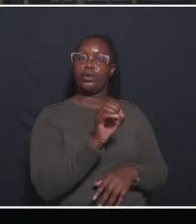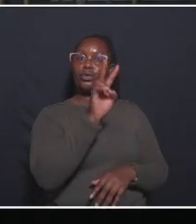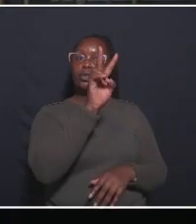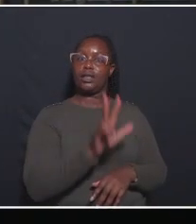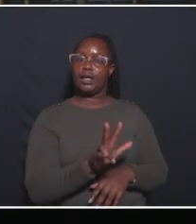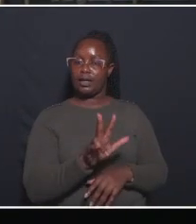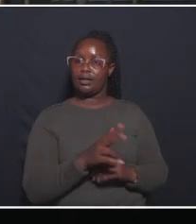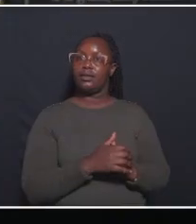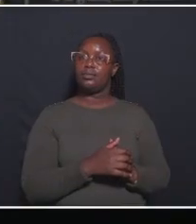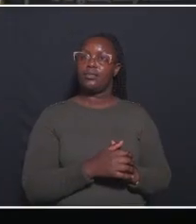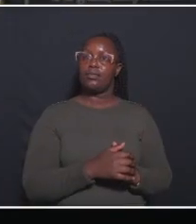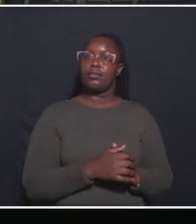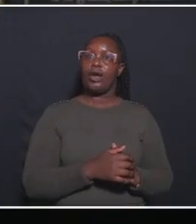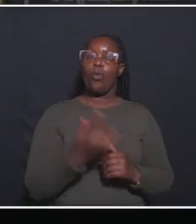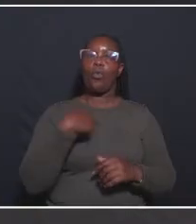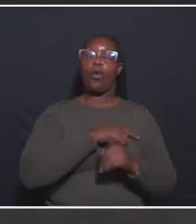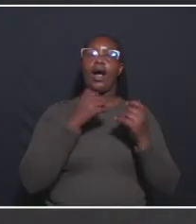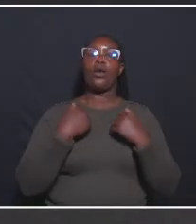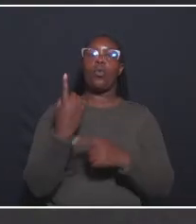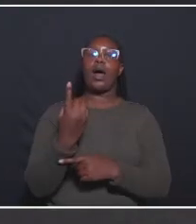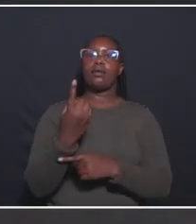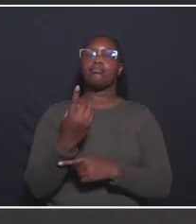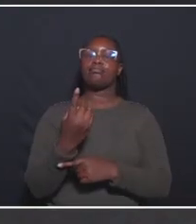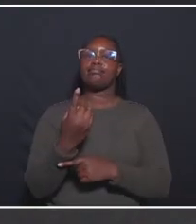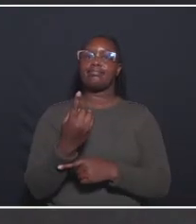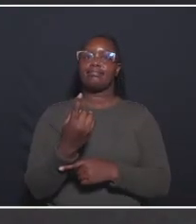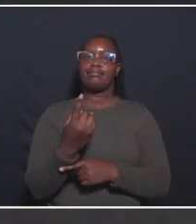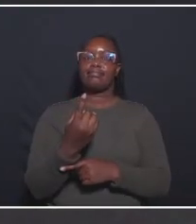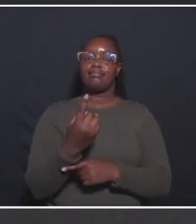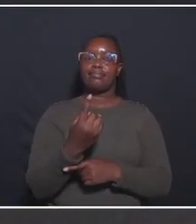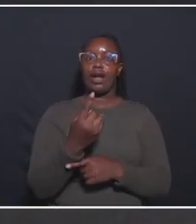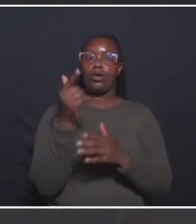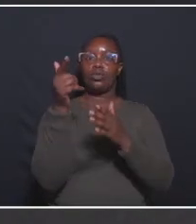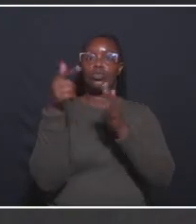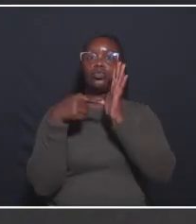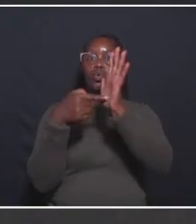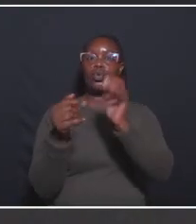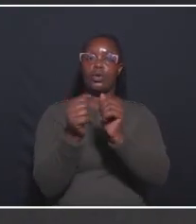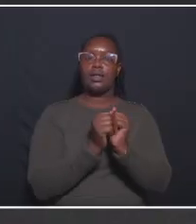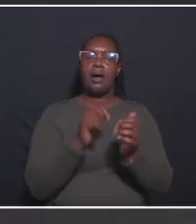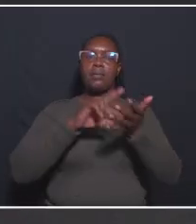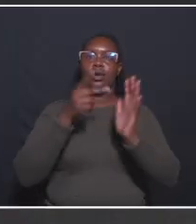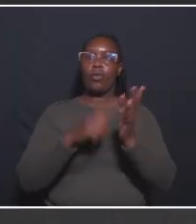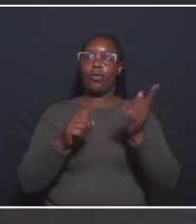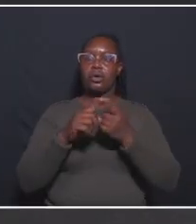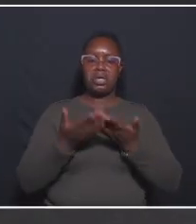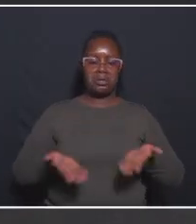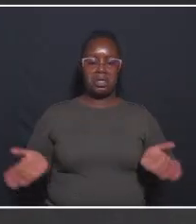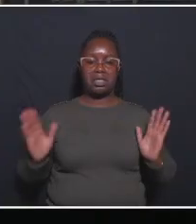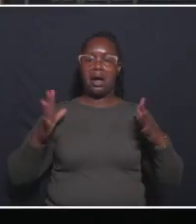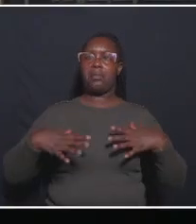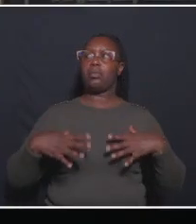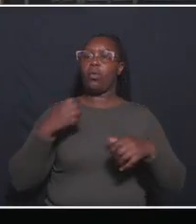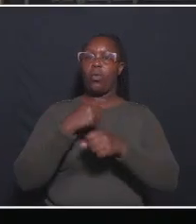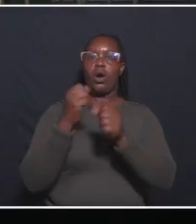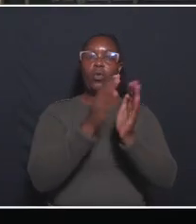ZIF for our feature. So these are people we have worked with across, you know, and you realize as you